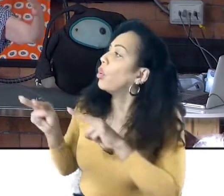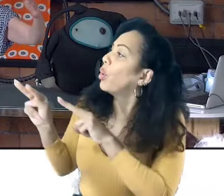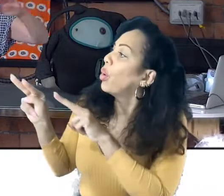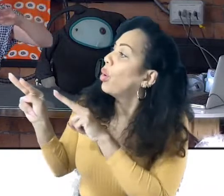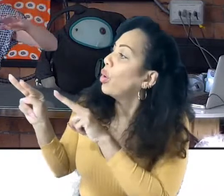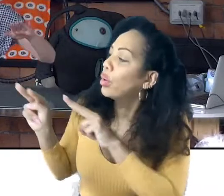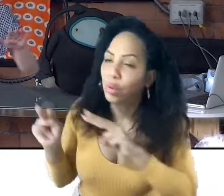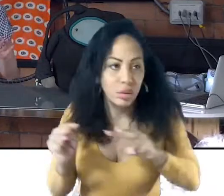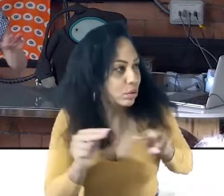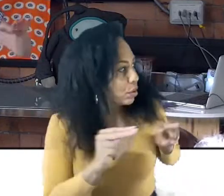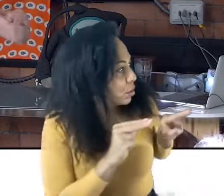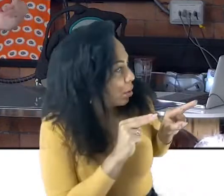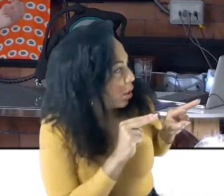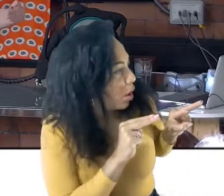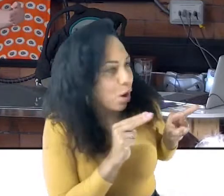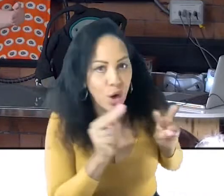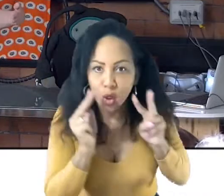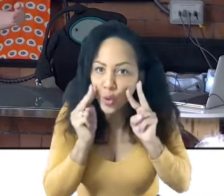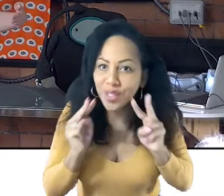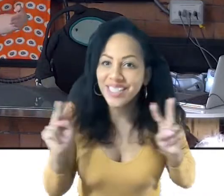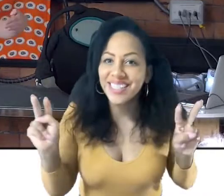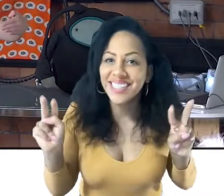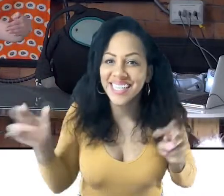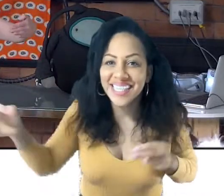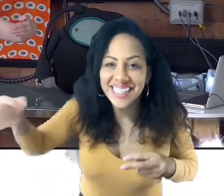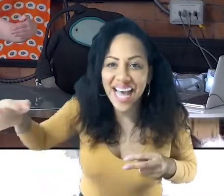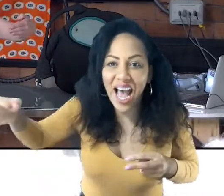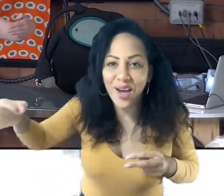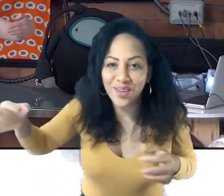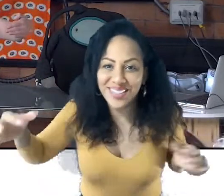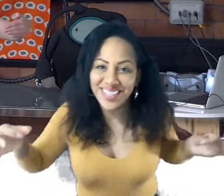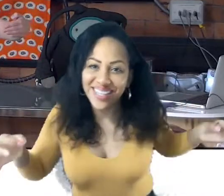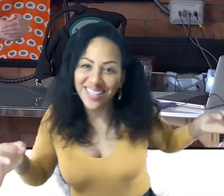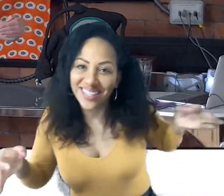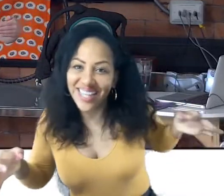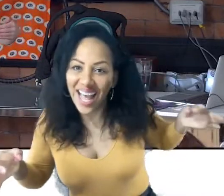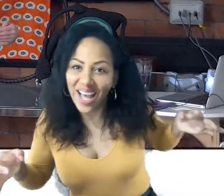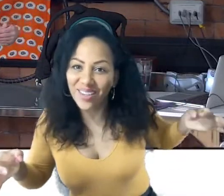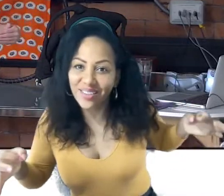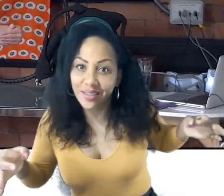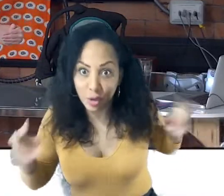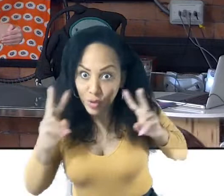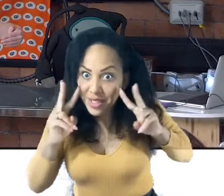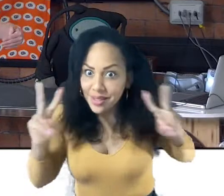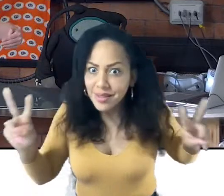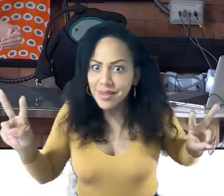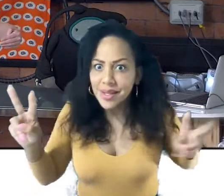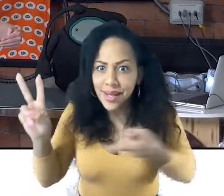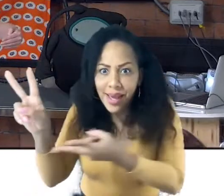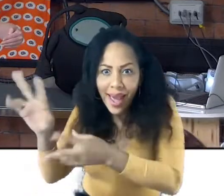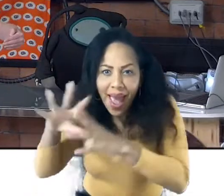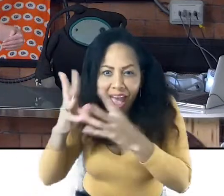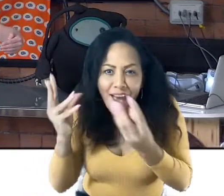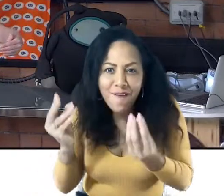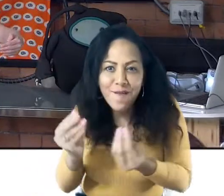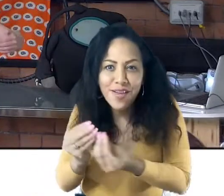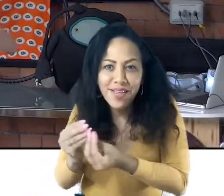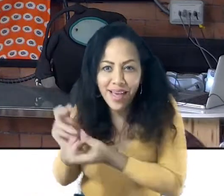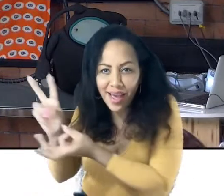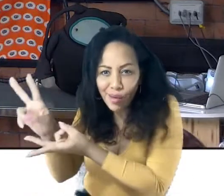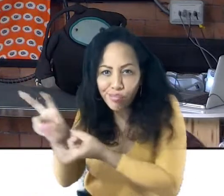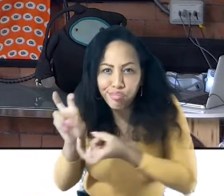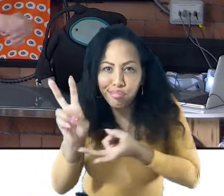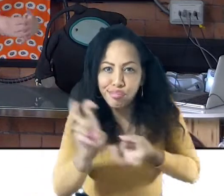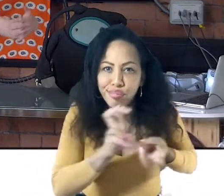like a map of itself. You can see everything. And it's got this very natural kind of